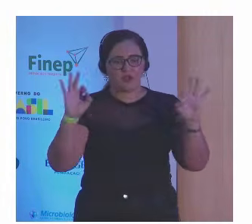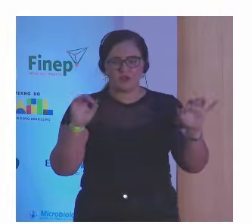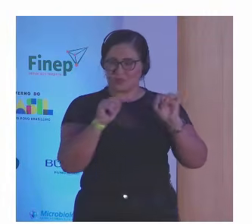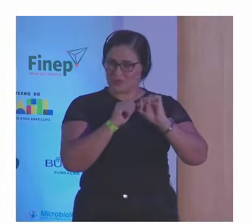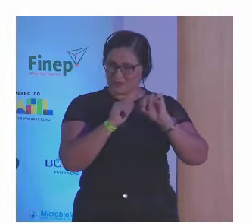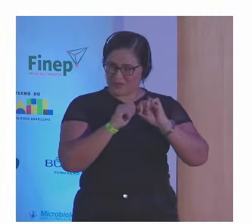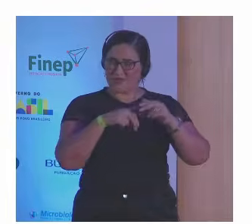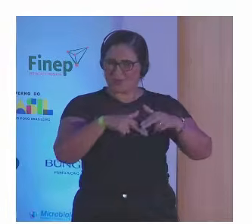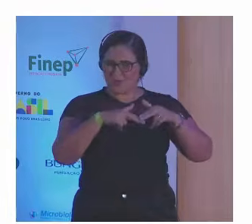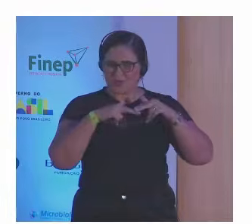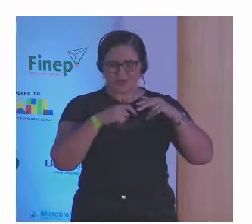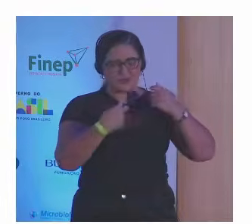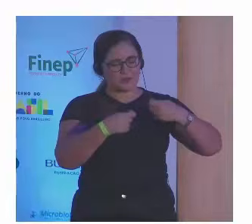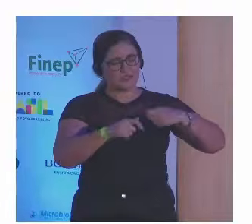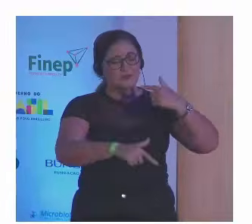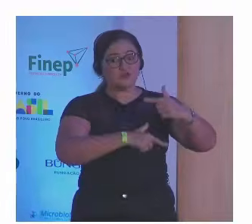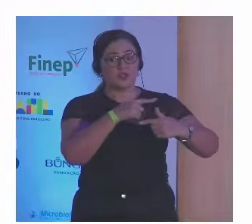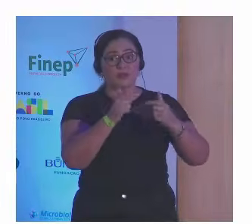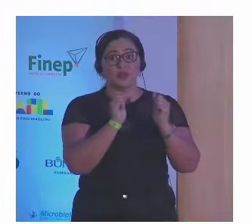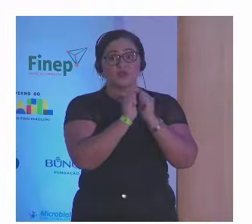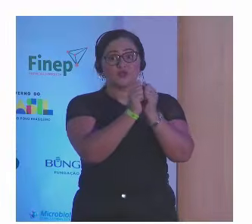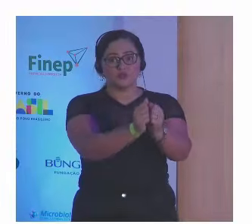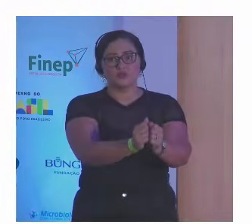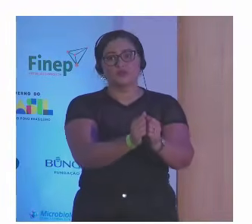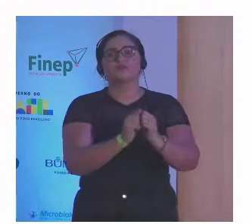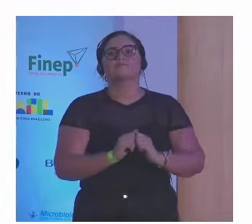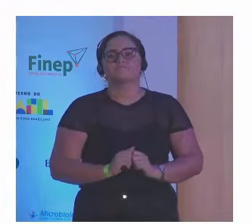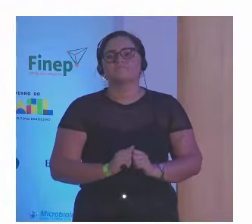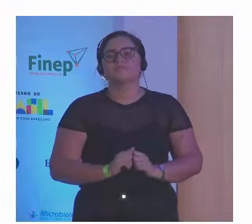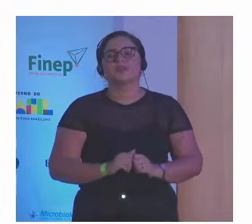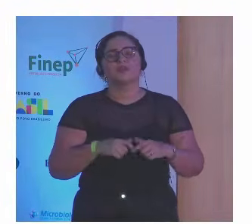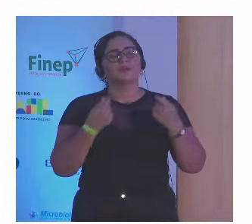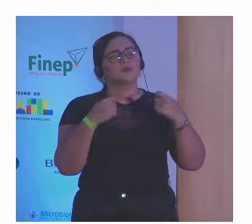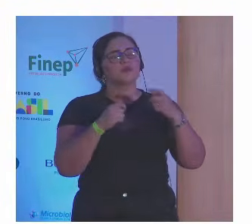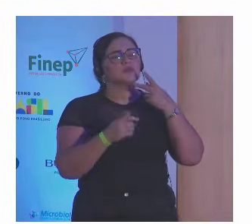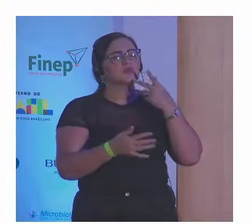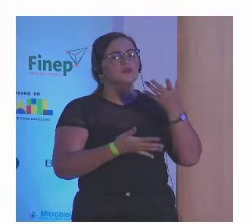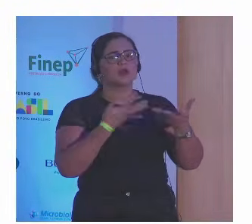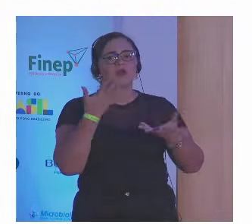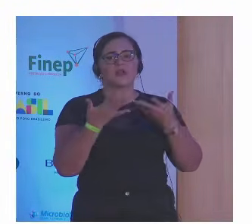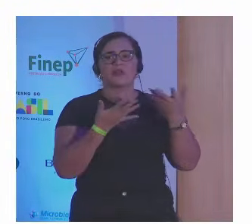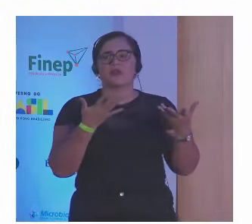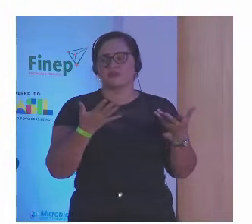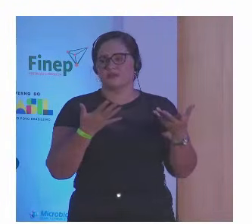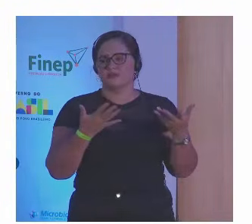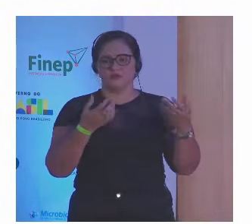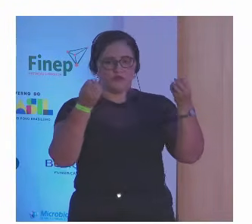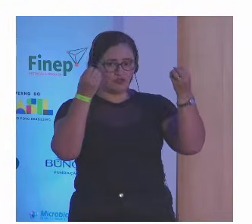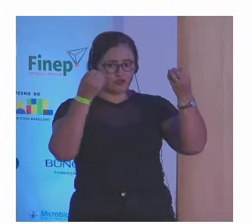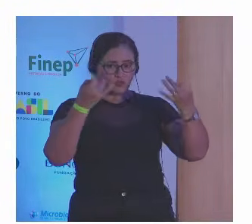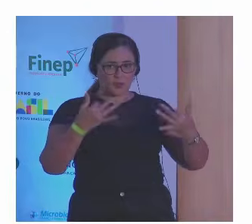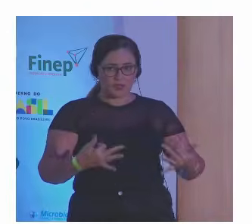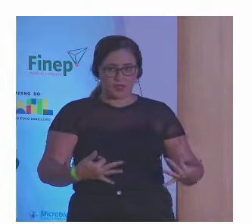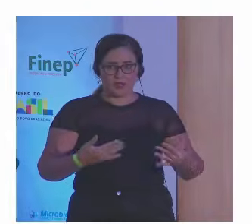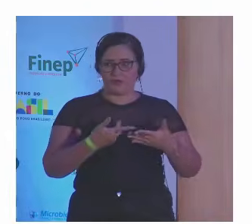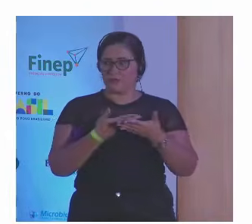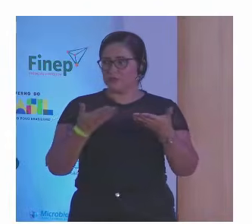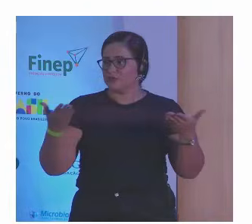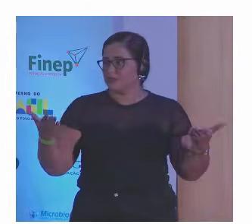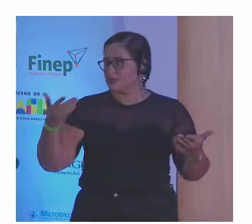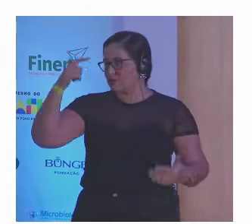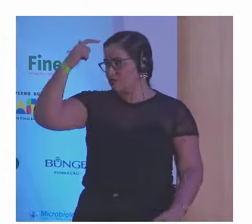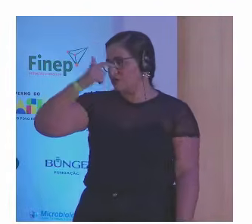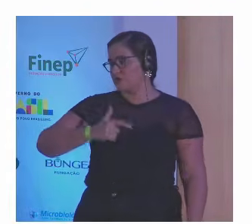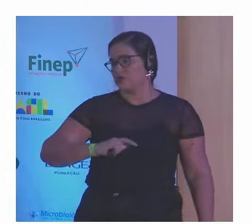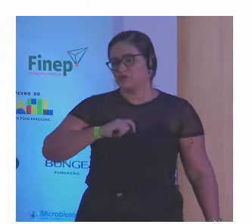collectively. I must say that I want to explain to you who I am. I'm a child of this